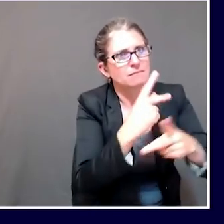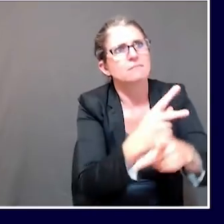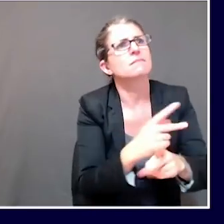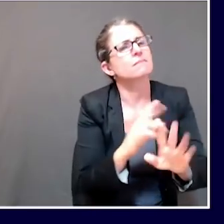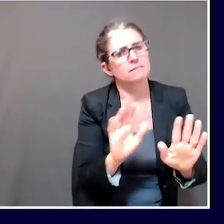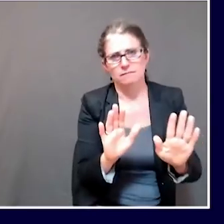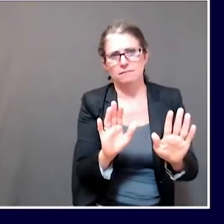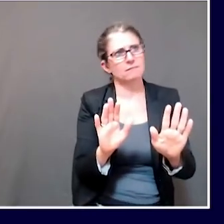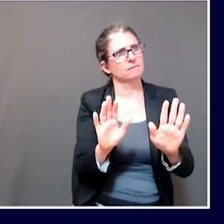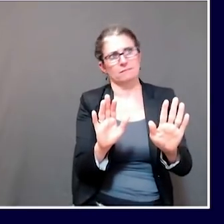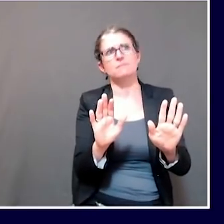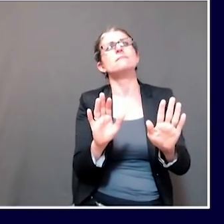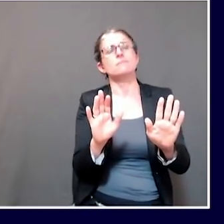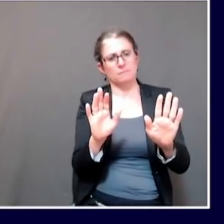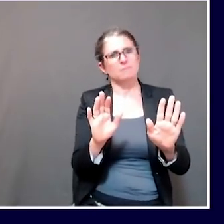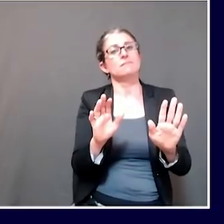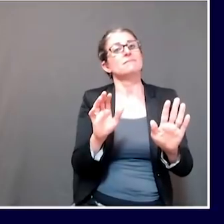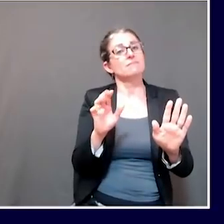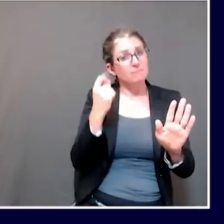well.